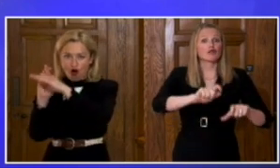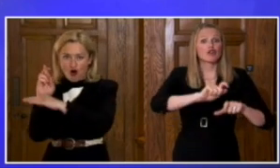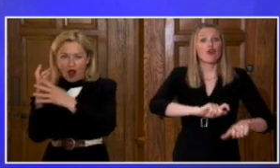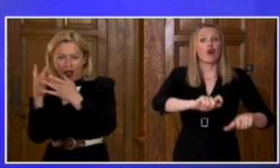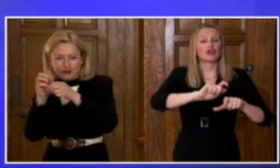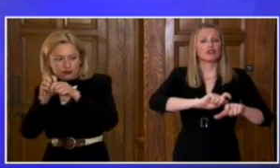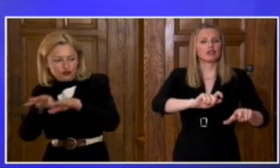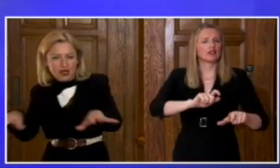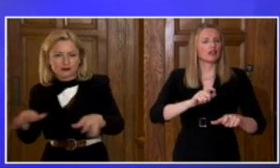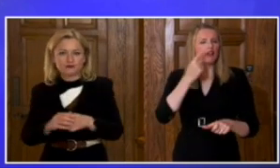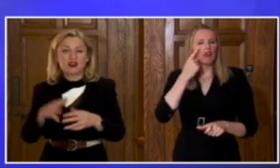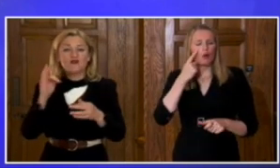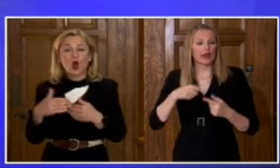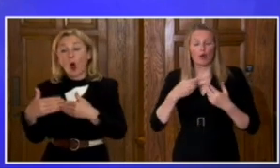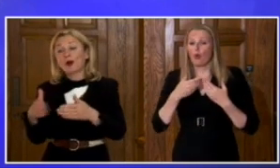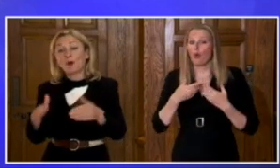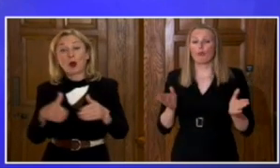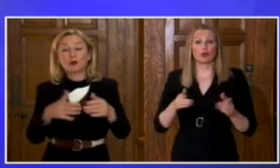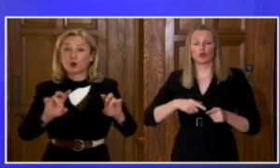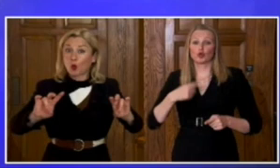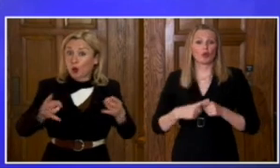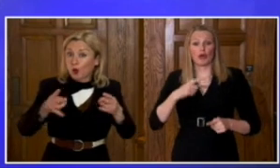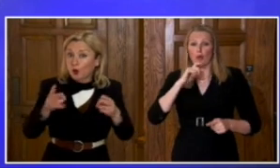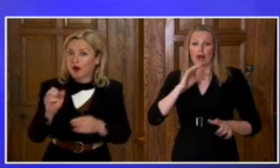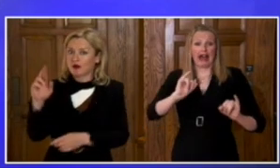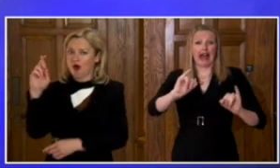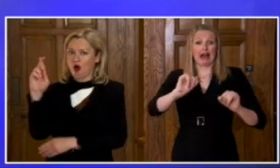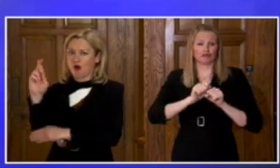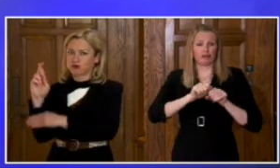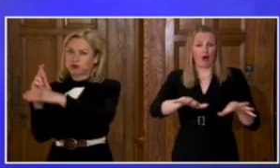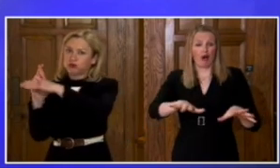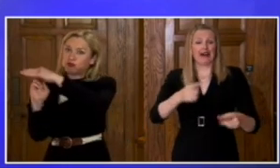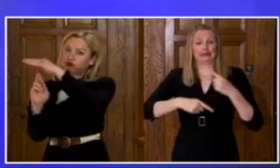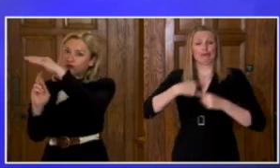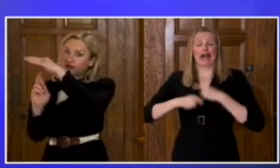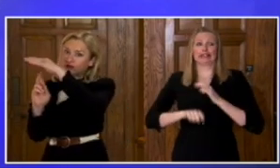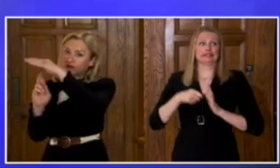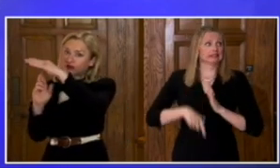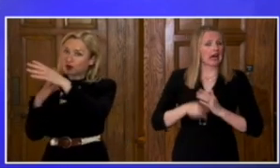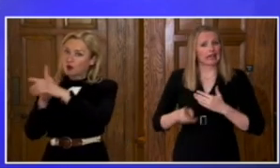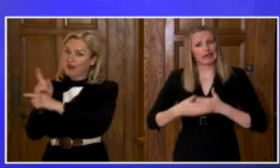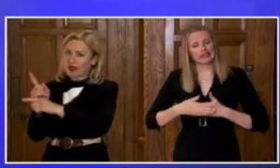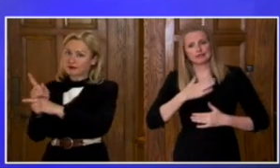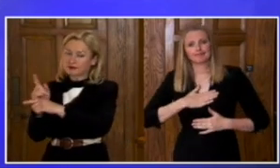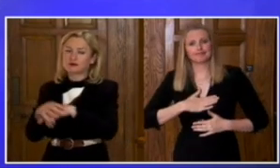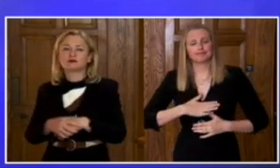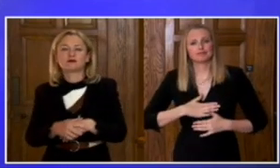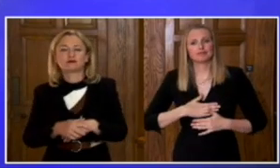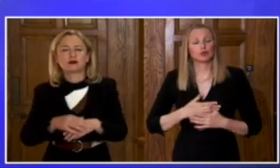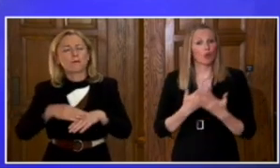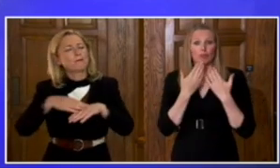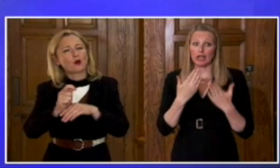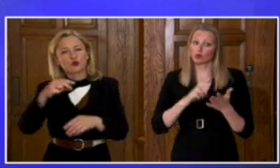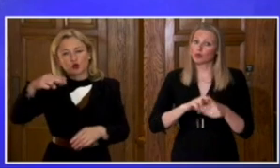quickly can push it back up into the territory that we don't want to be in. So the vast majority of the Northern Ireland public